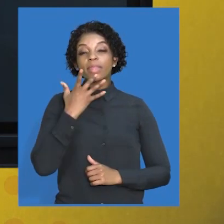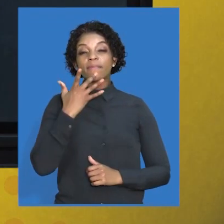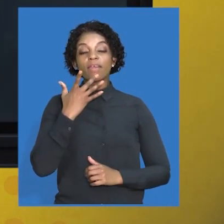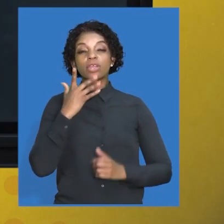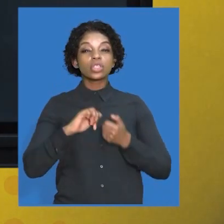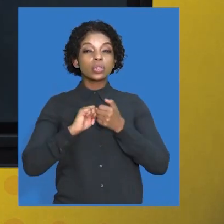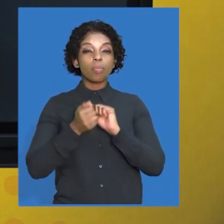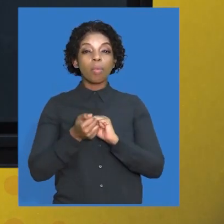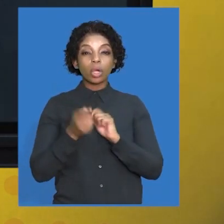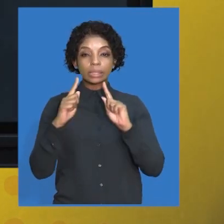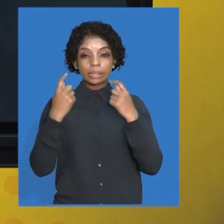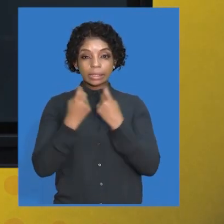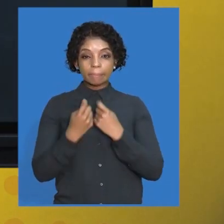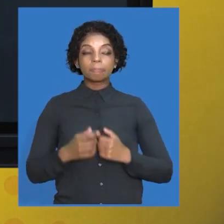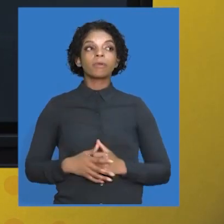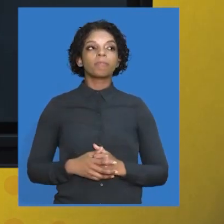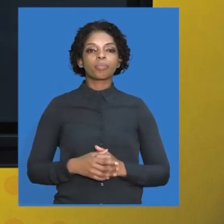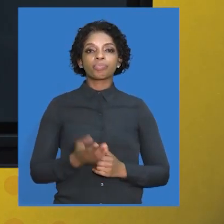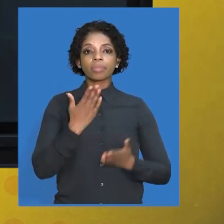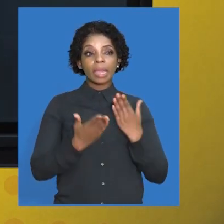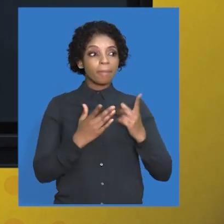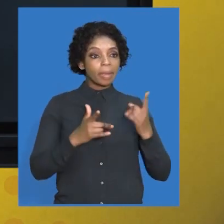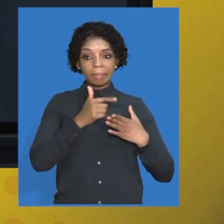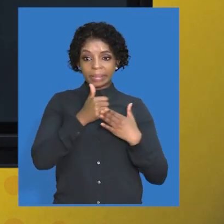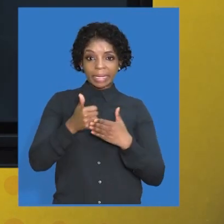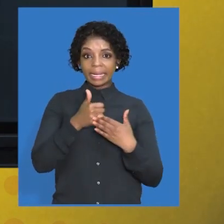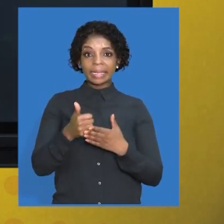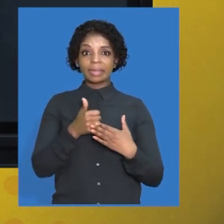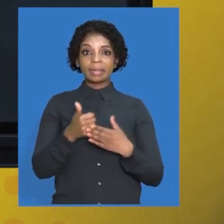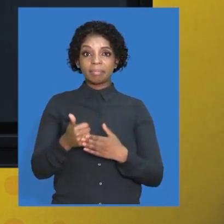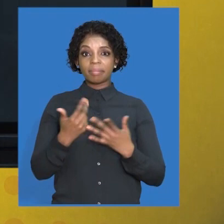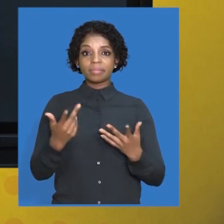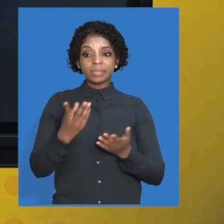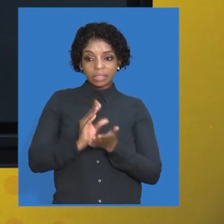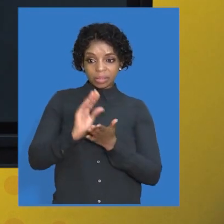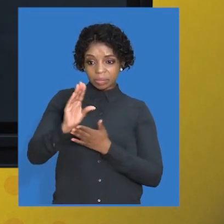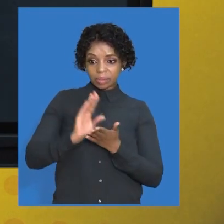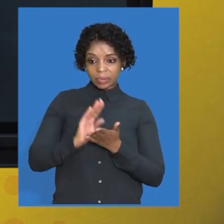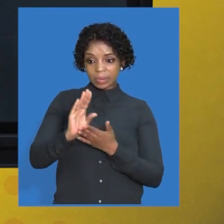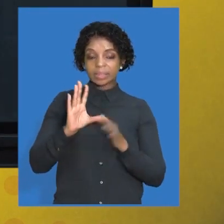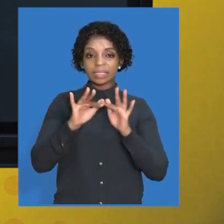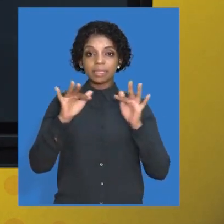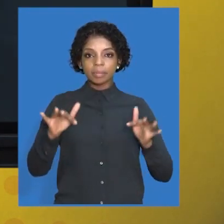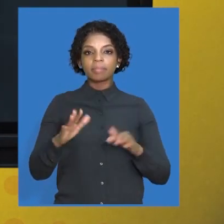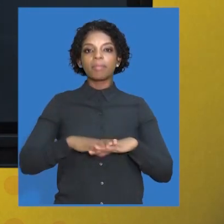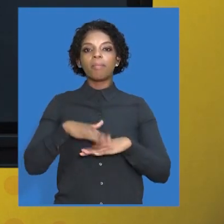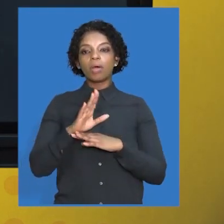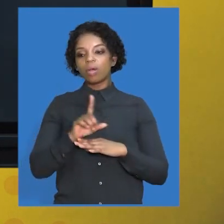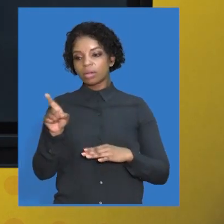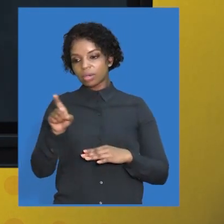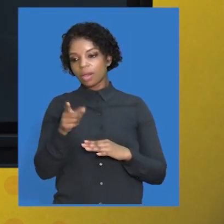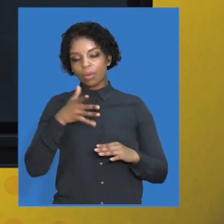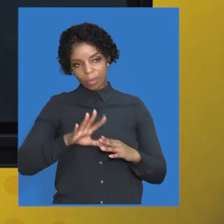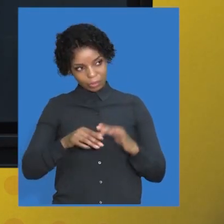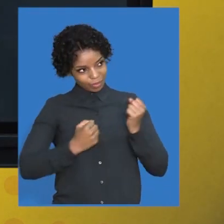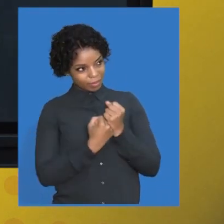doing community projects or their sponsors are helping with community projects, you're going to see that people would rather want to support them than